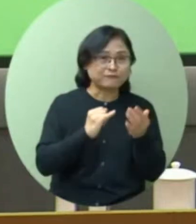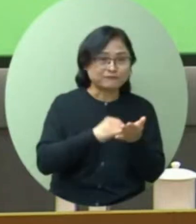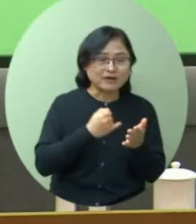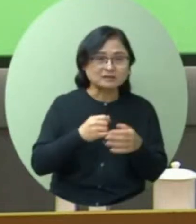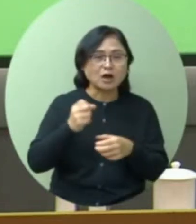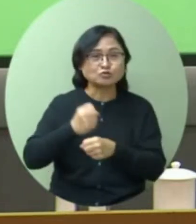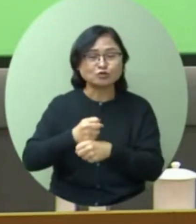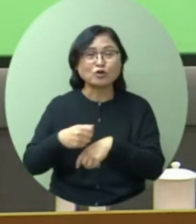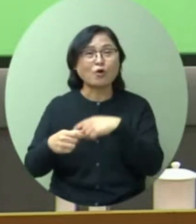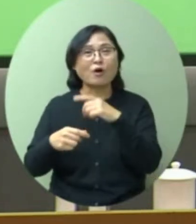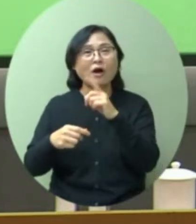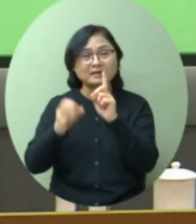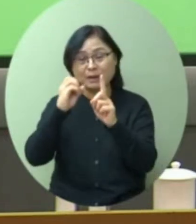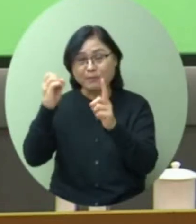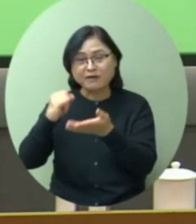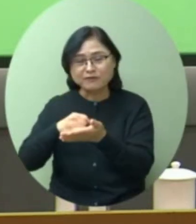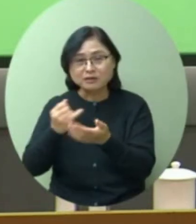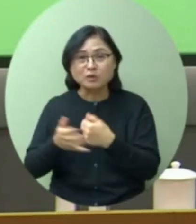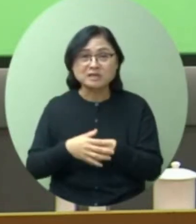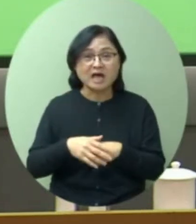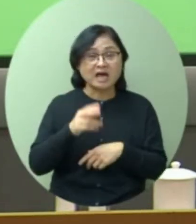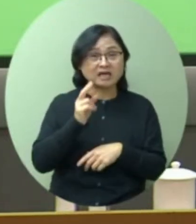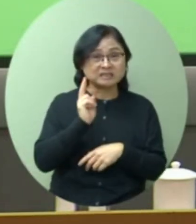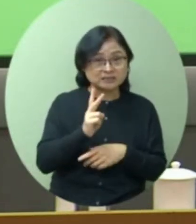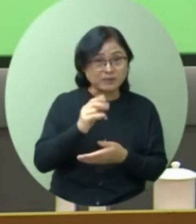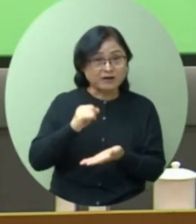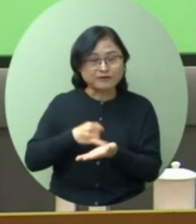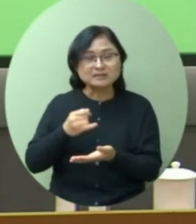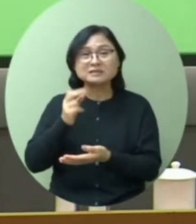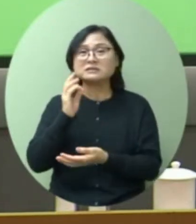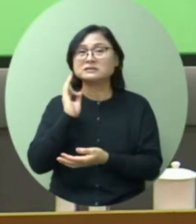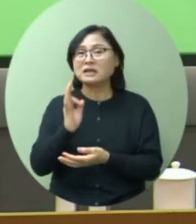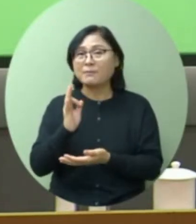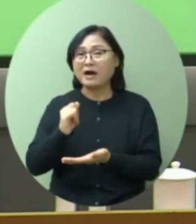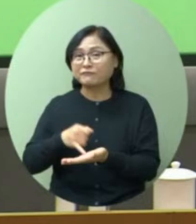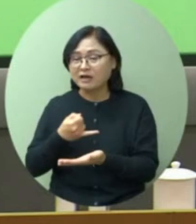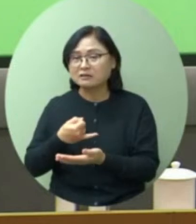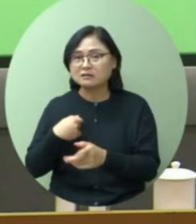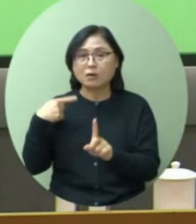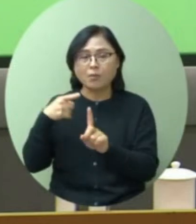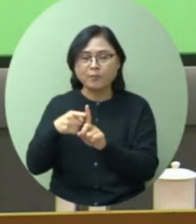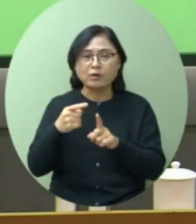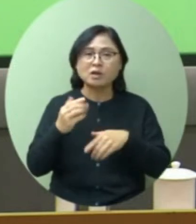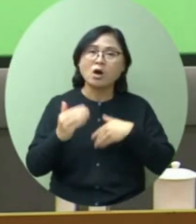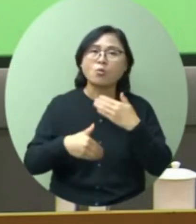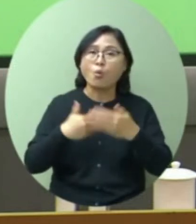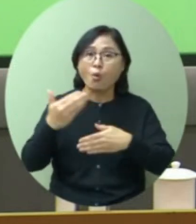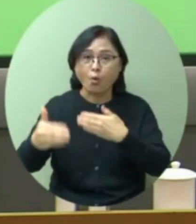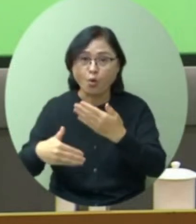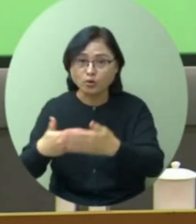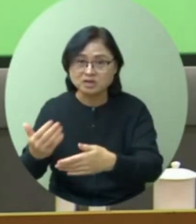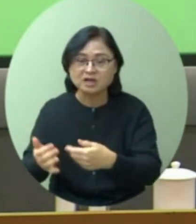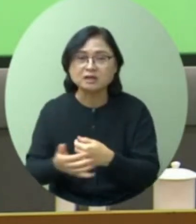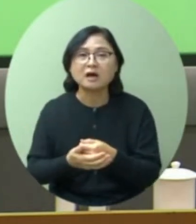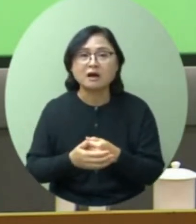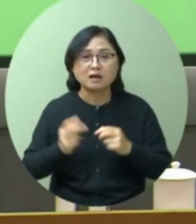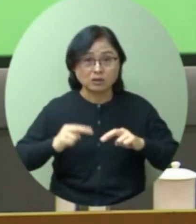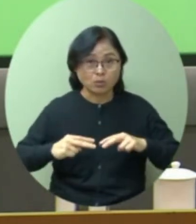I don't want to stop at reaching just 100%. I want to reach 200 or 300%, but that will take time.